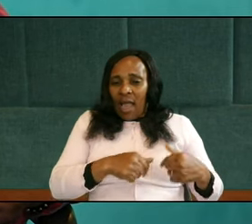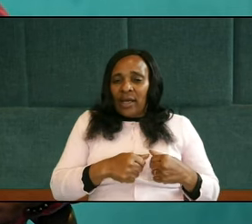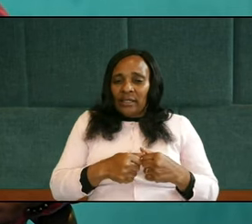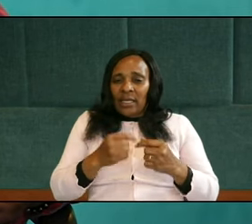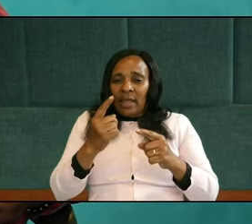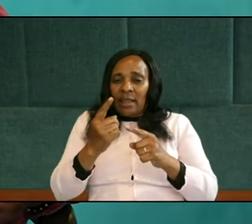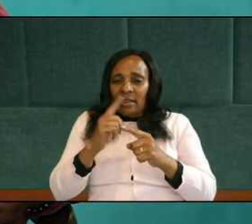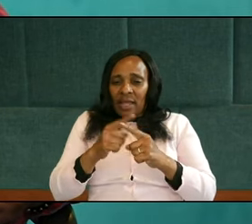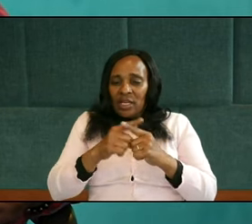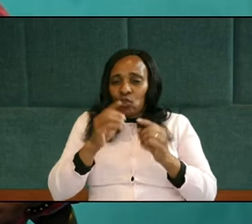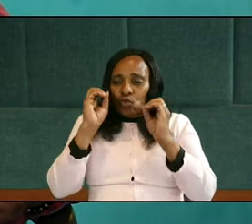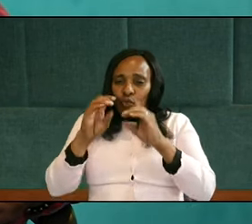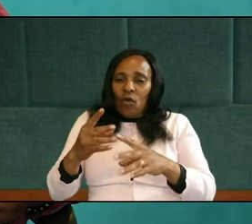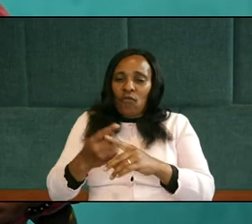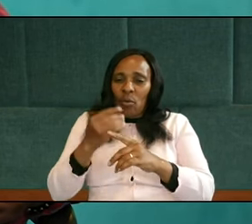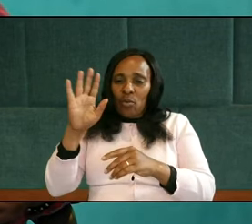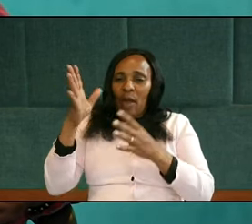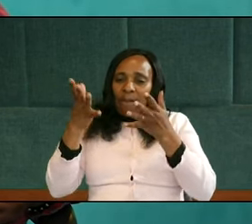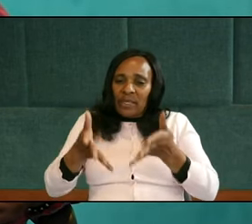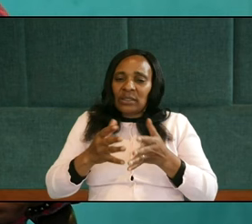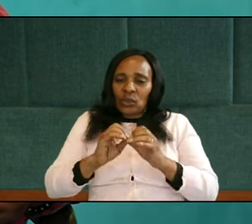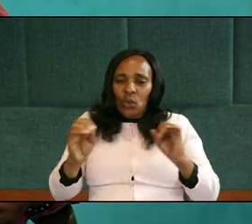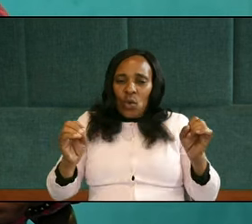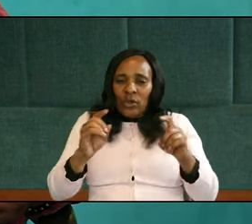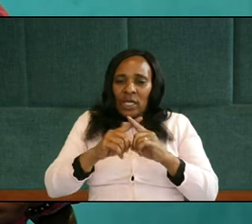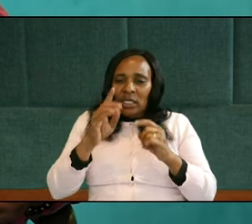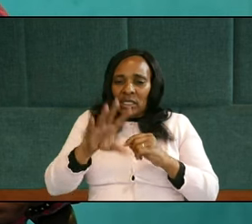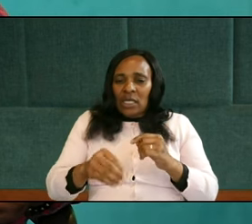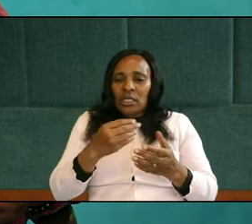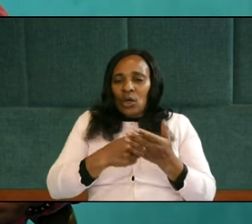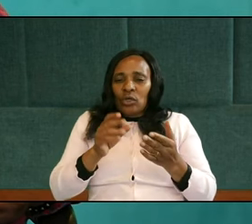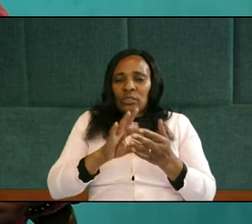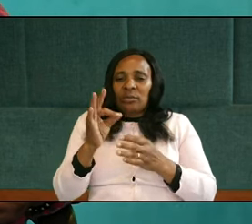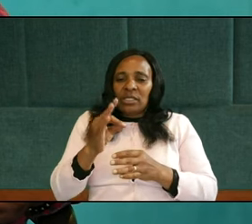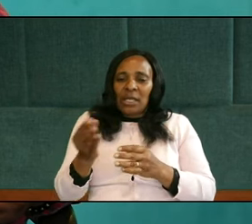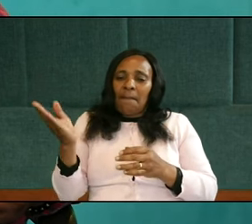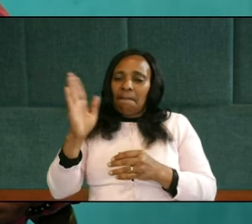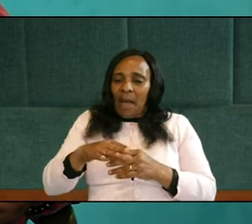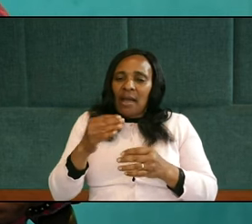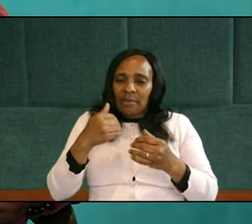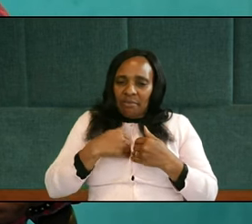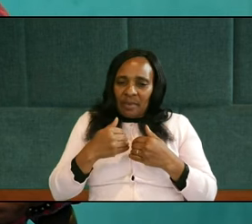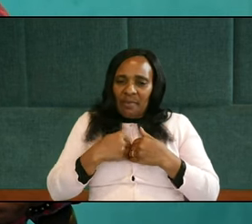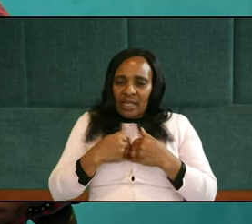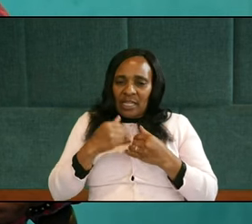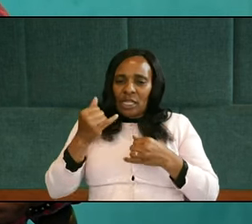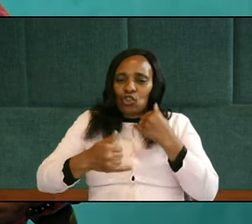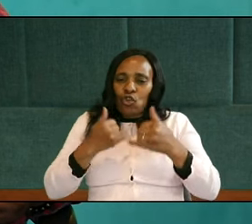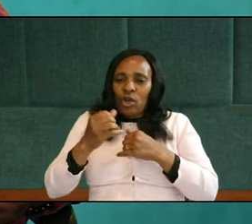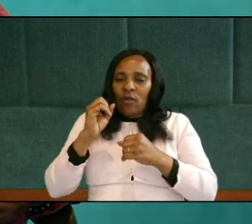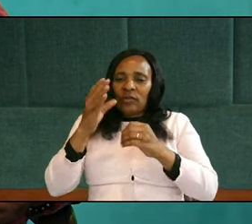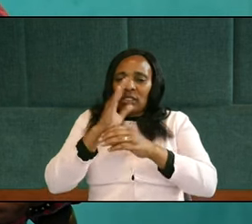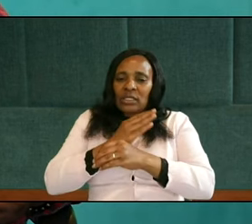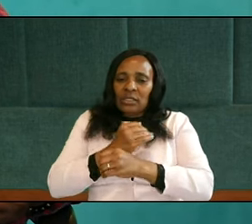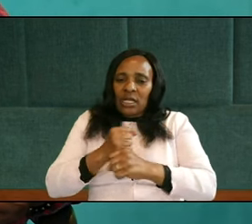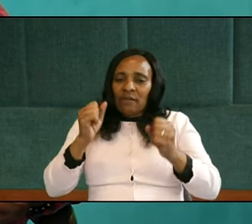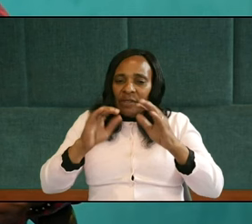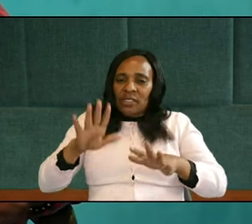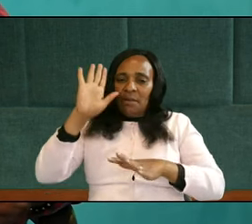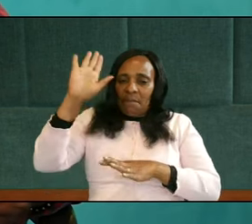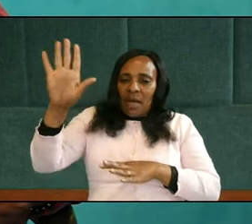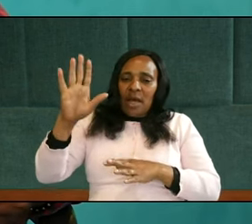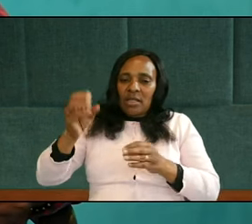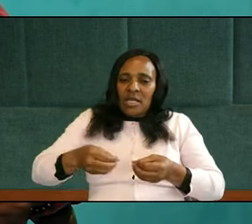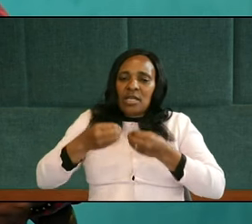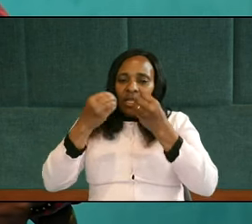your presence or take your Holy Spirit from me. Restore me the joy of your salvation and grant me